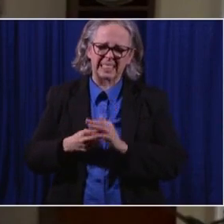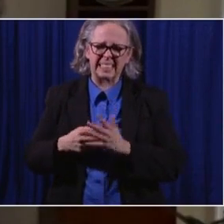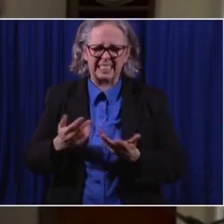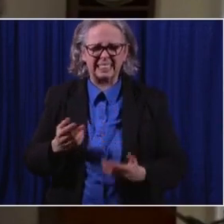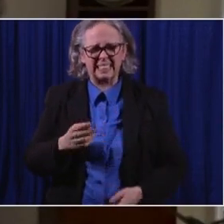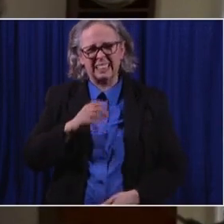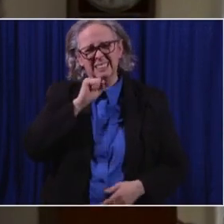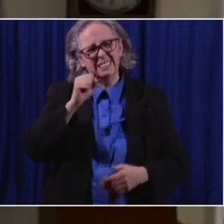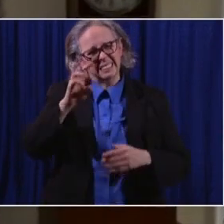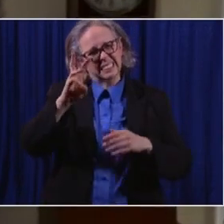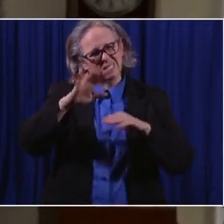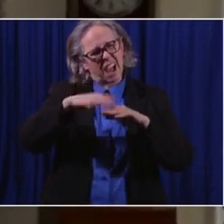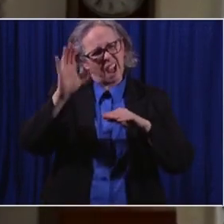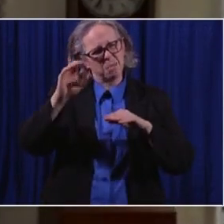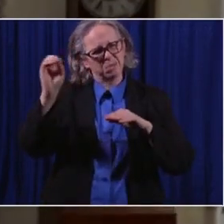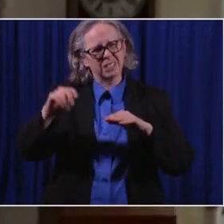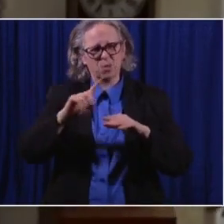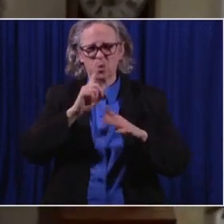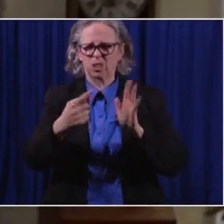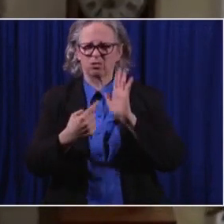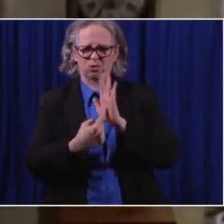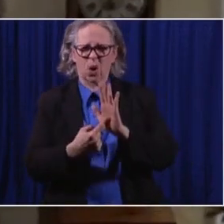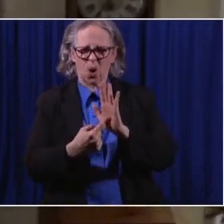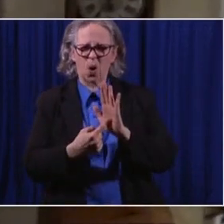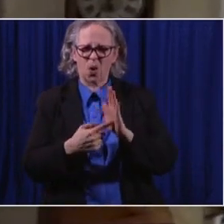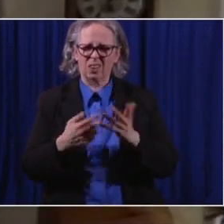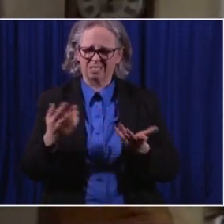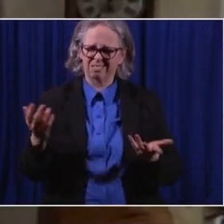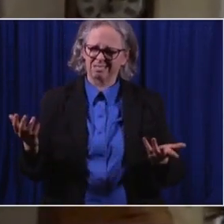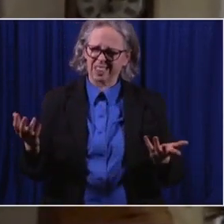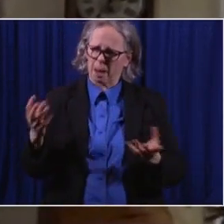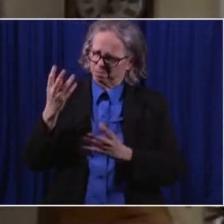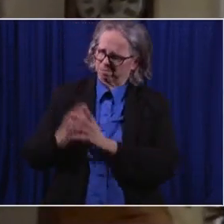65 up, comprise almost